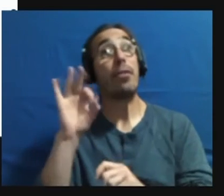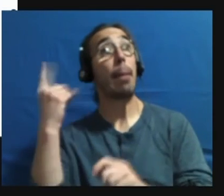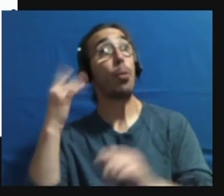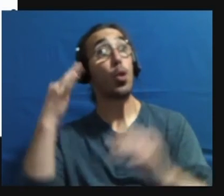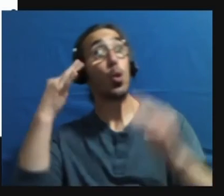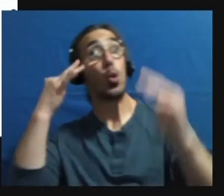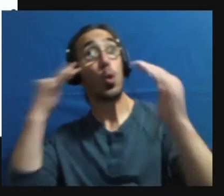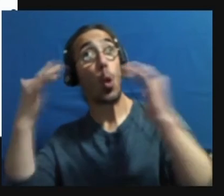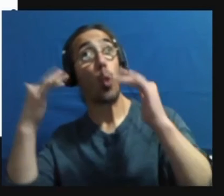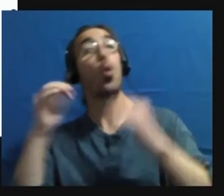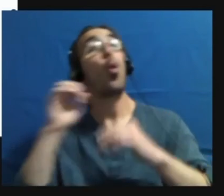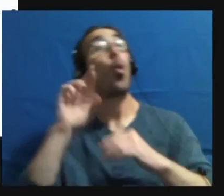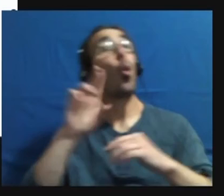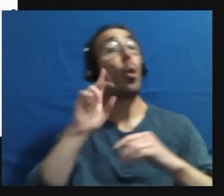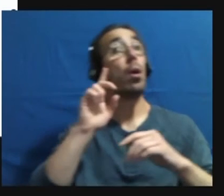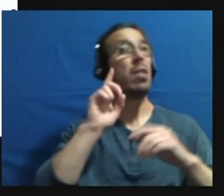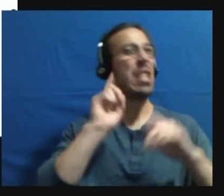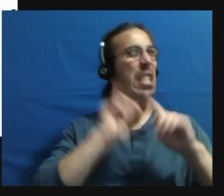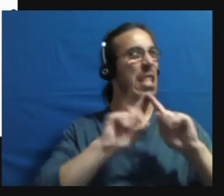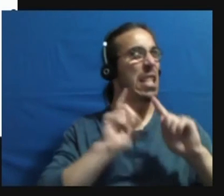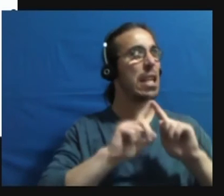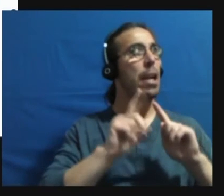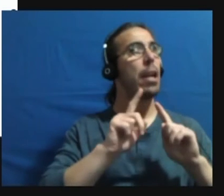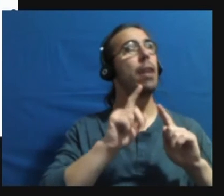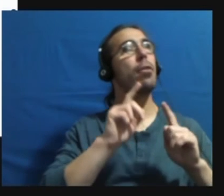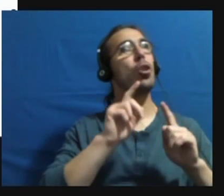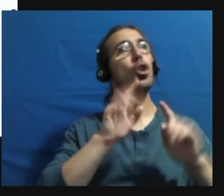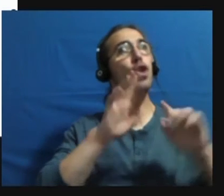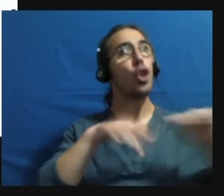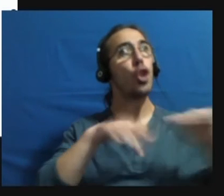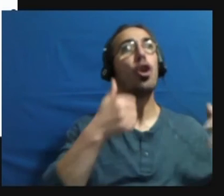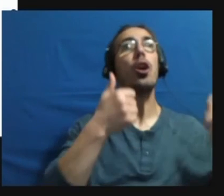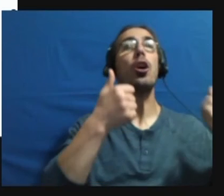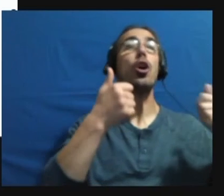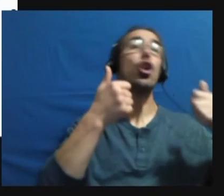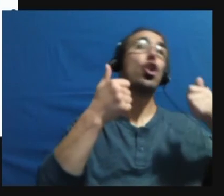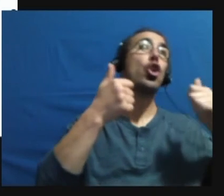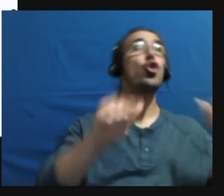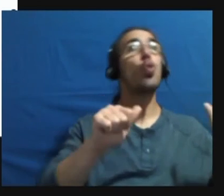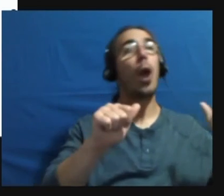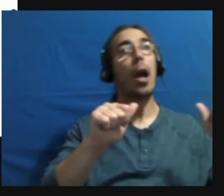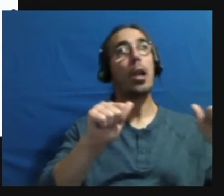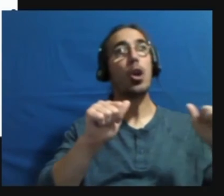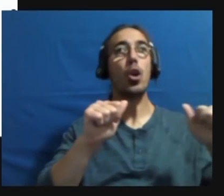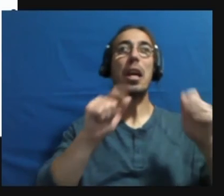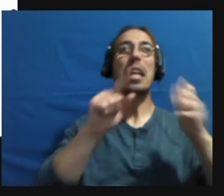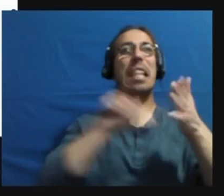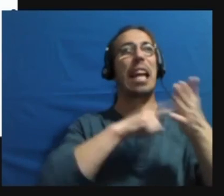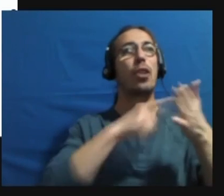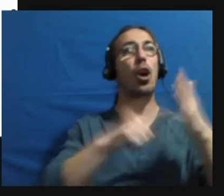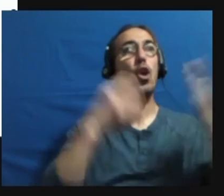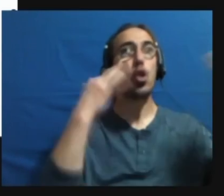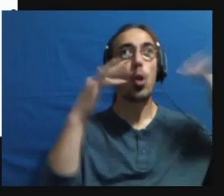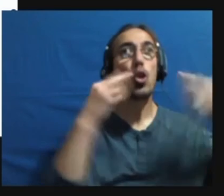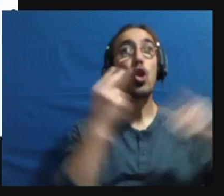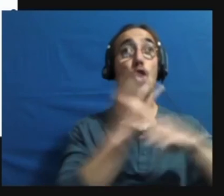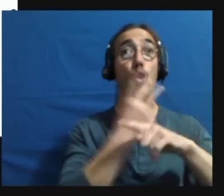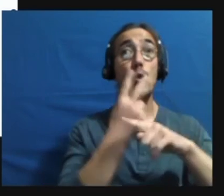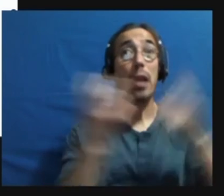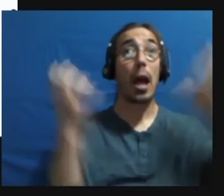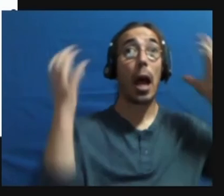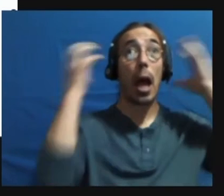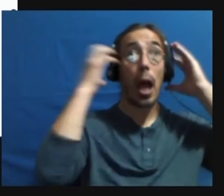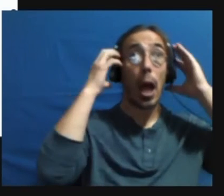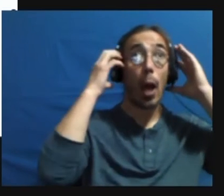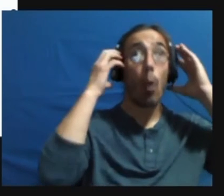different children enjoy noise cancellation, headphones or earbuds, if